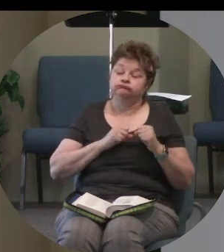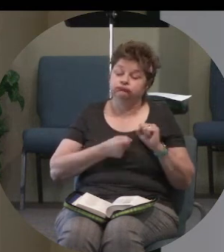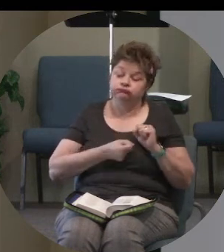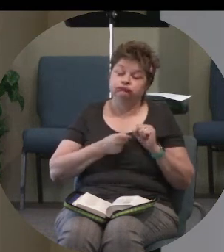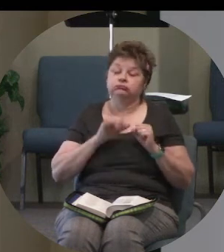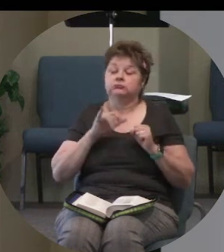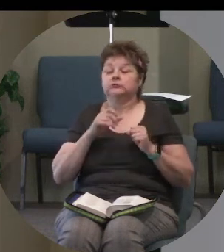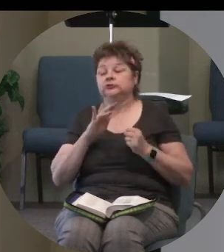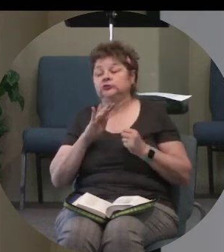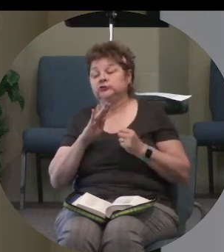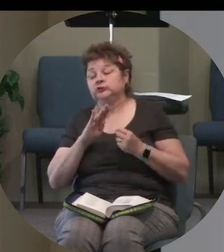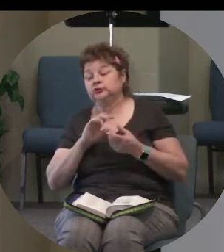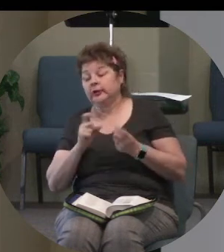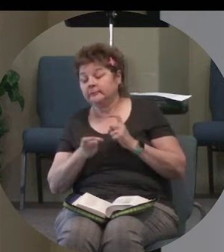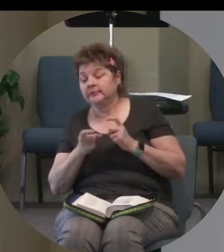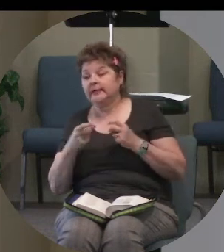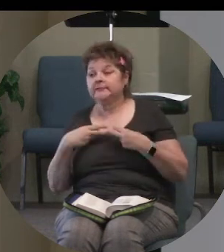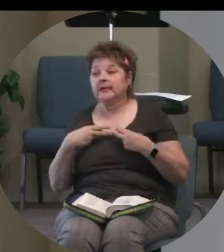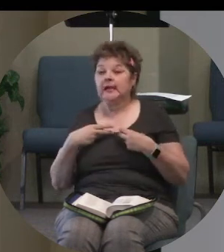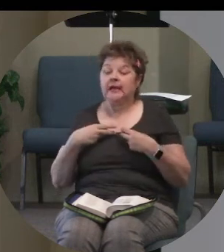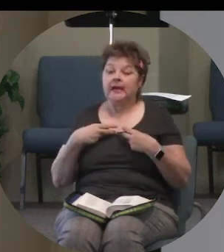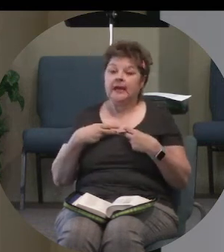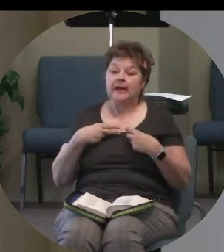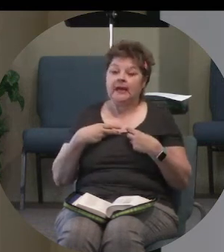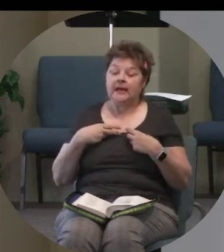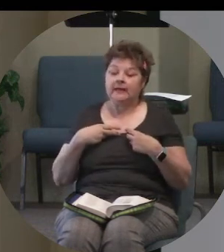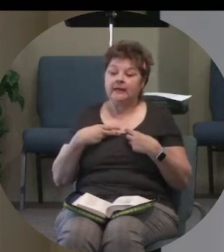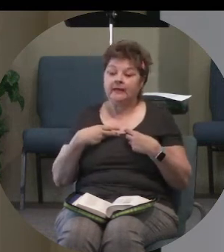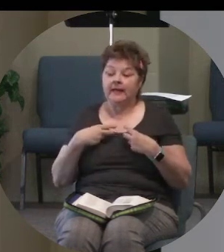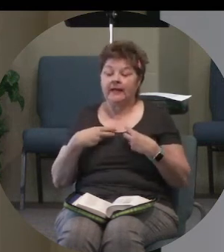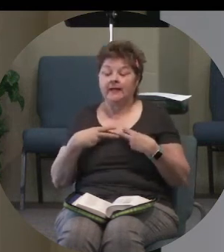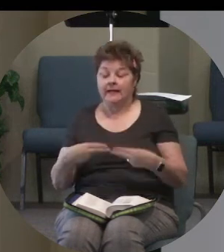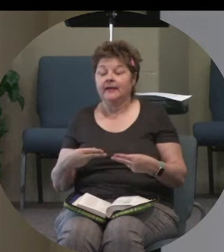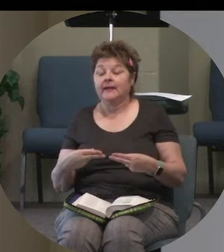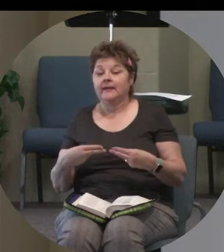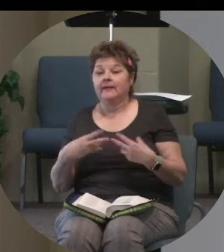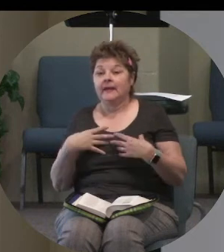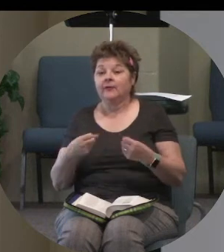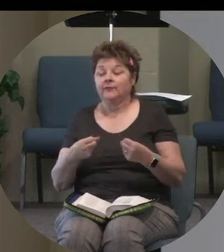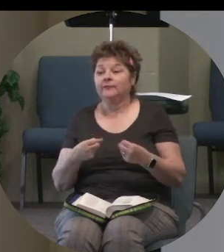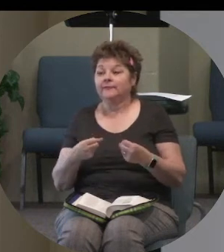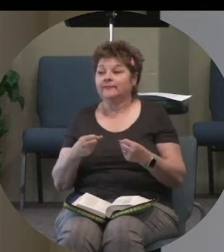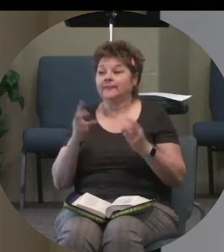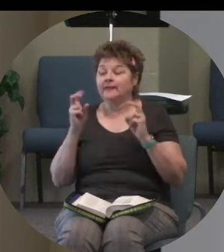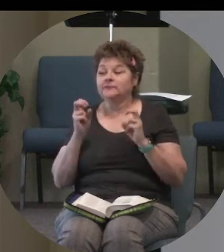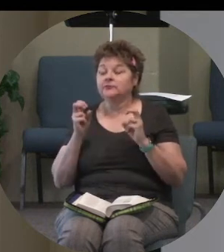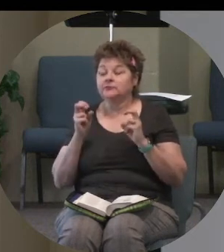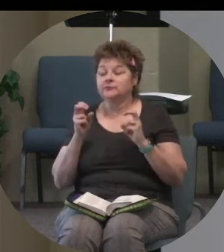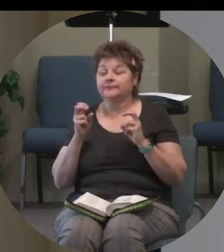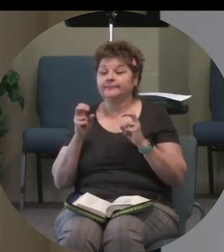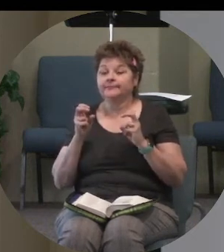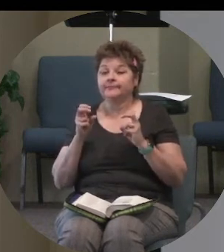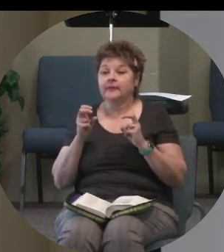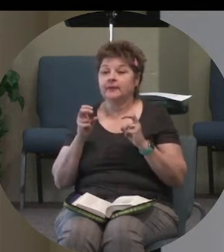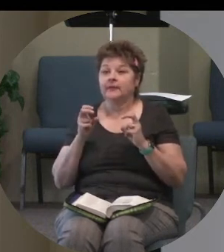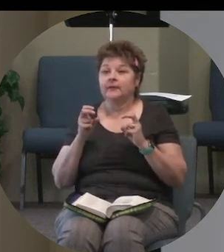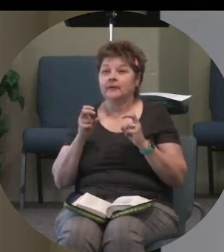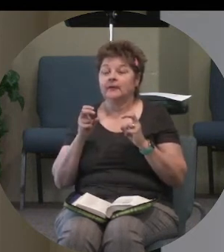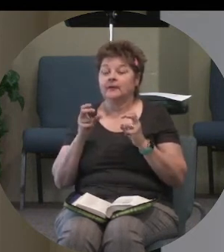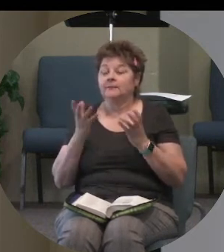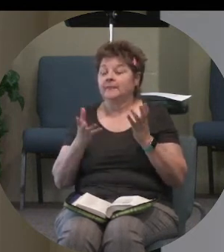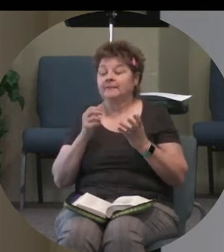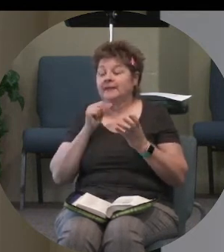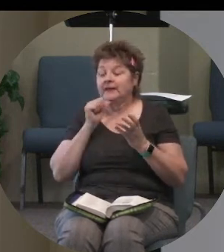health issues. It may take us through that, but we know that God is the one that ultimately will deliver. It may not even be in the